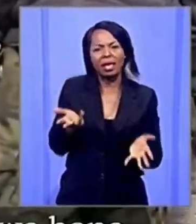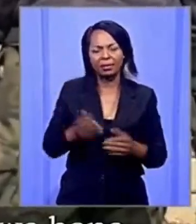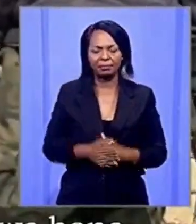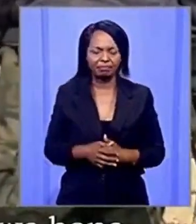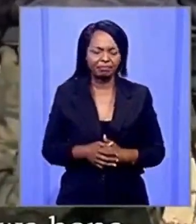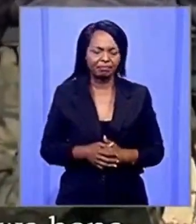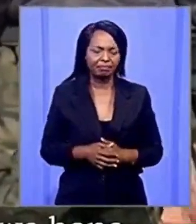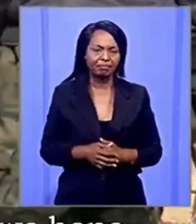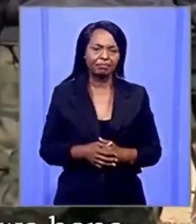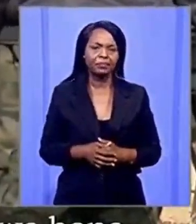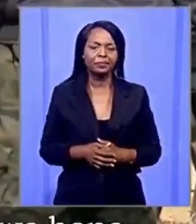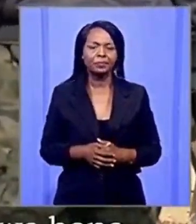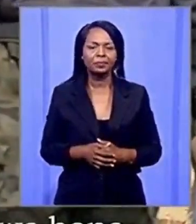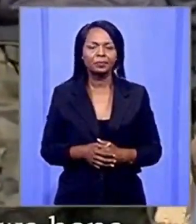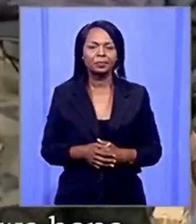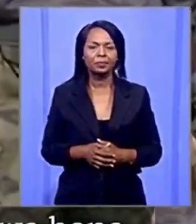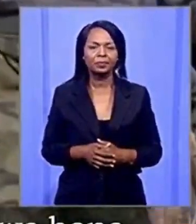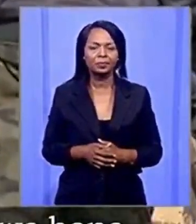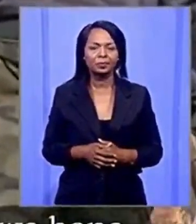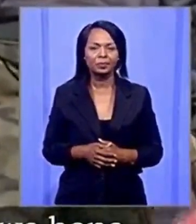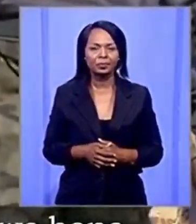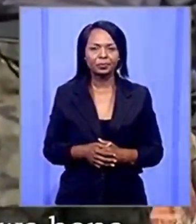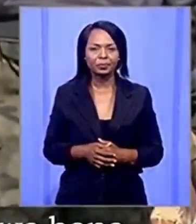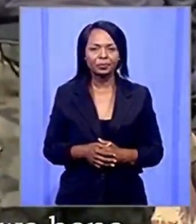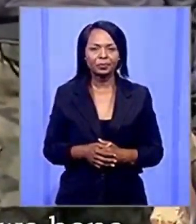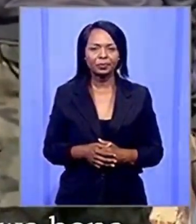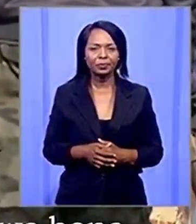Maine, SABC News, Springbok Pan.